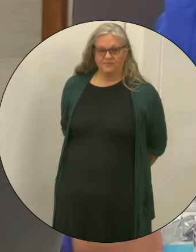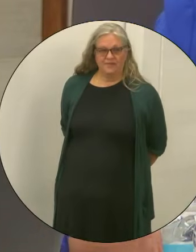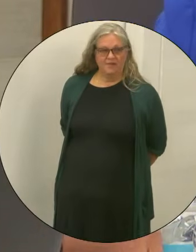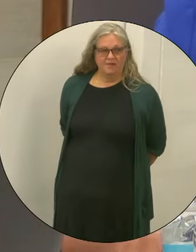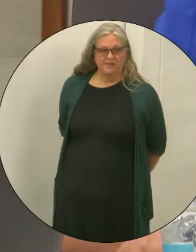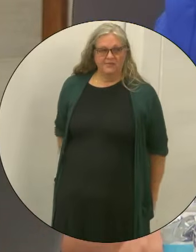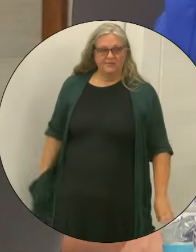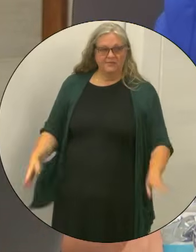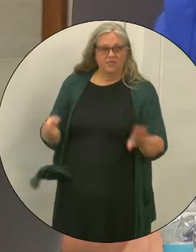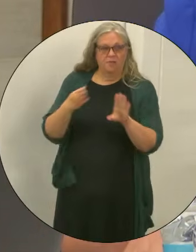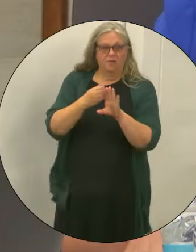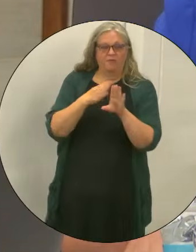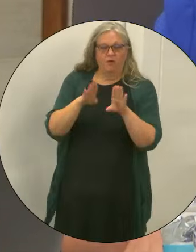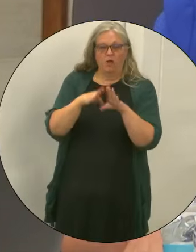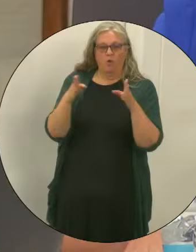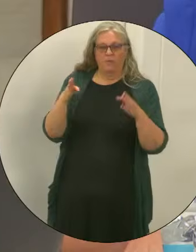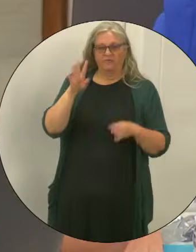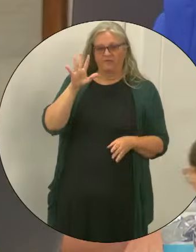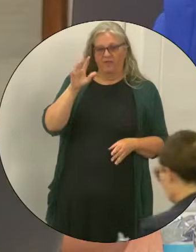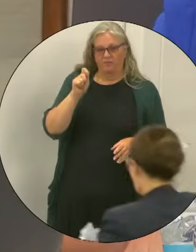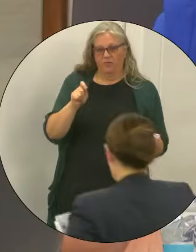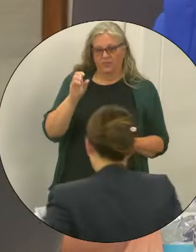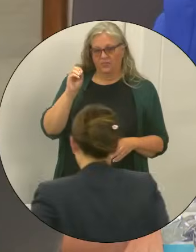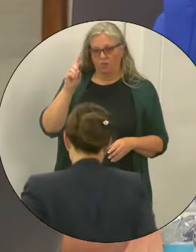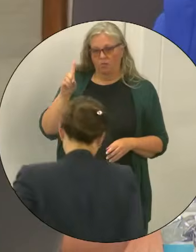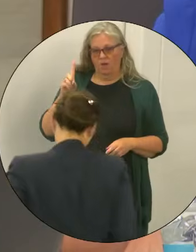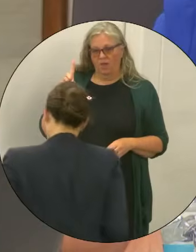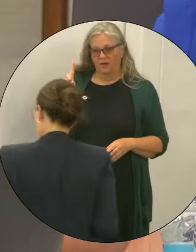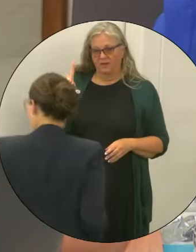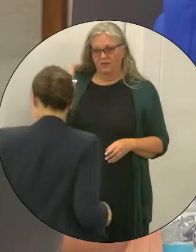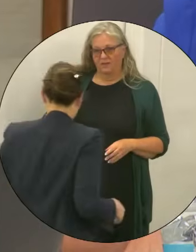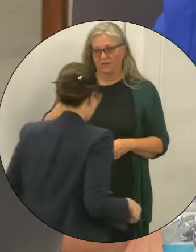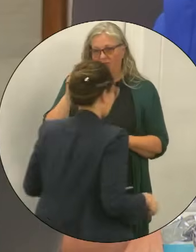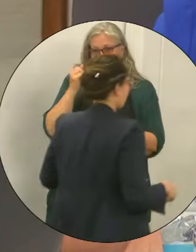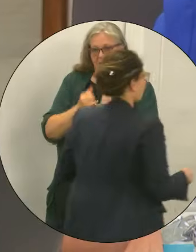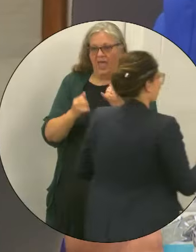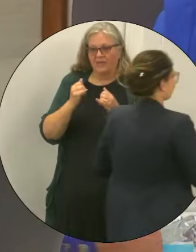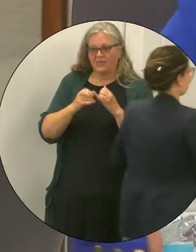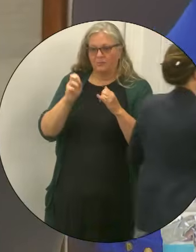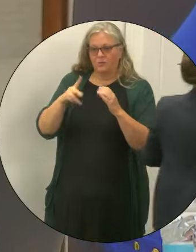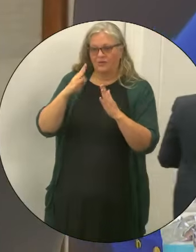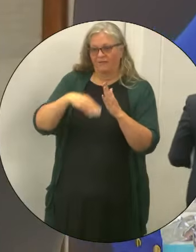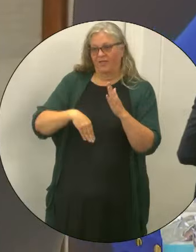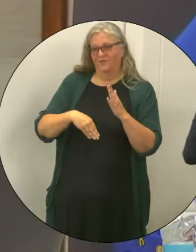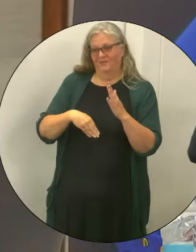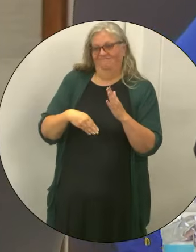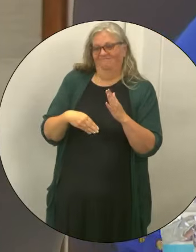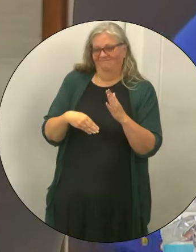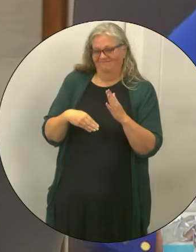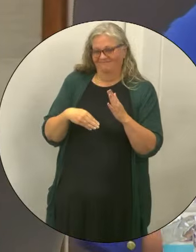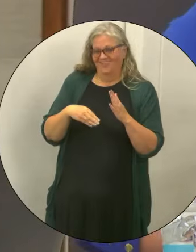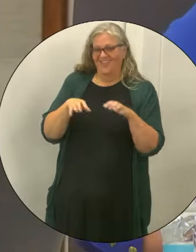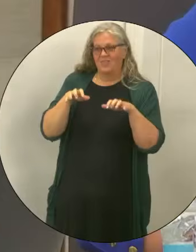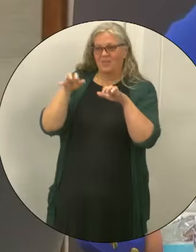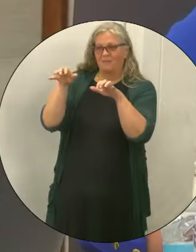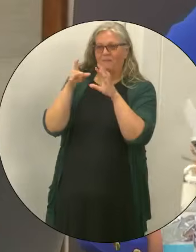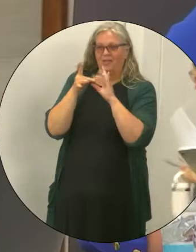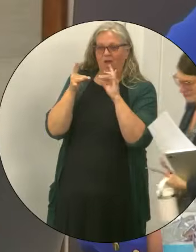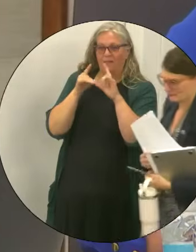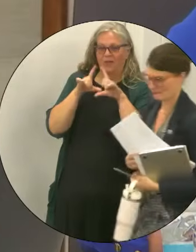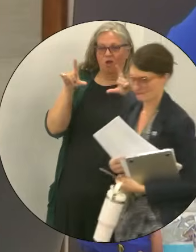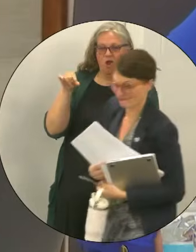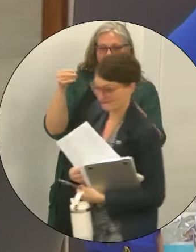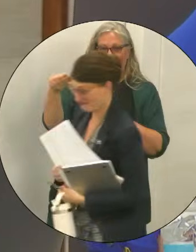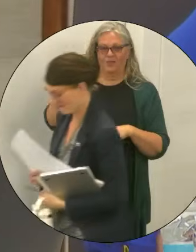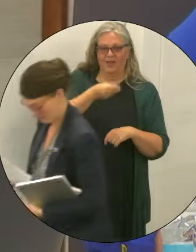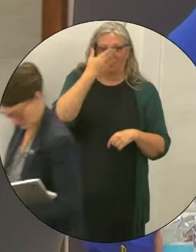Before I open 5.01, this is your last opportunity to fill out a public comment card and bring it